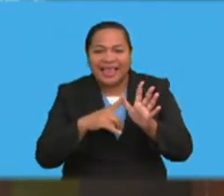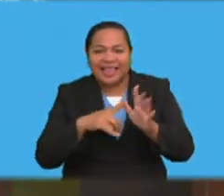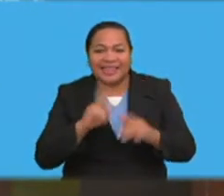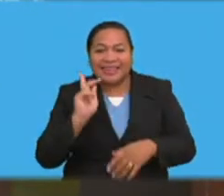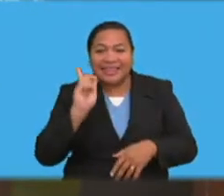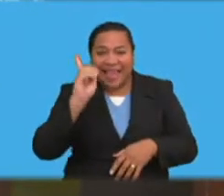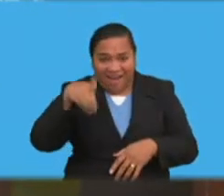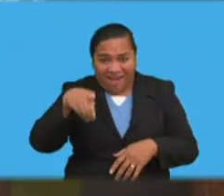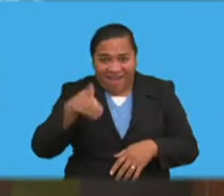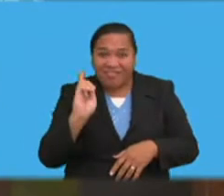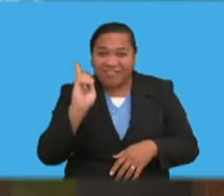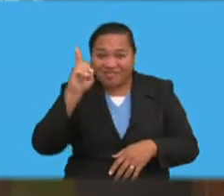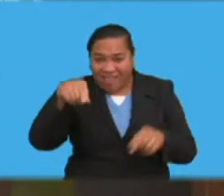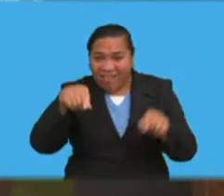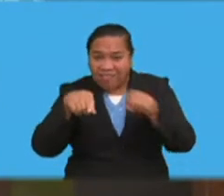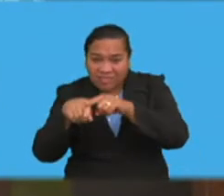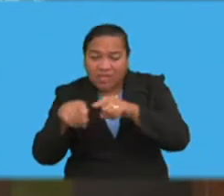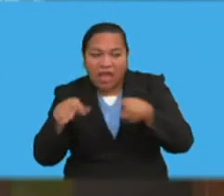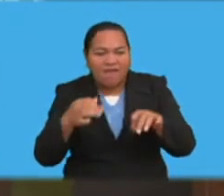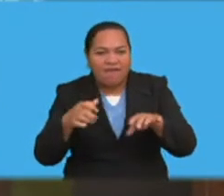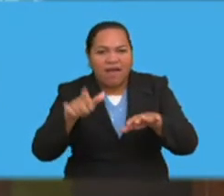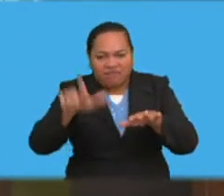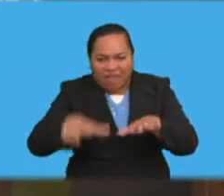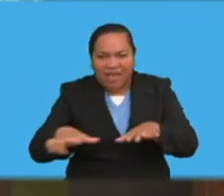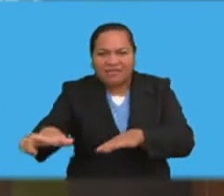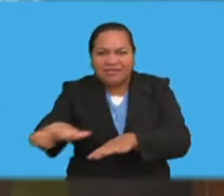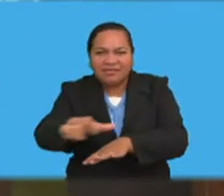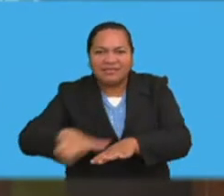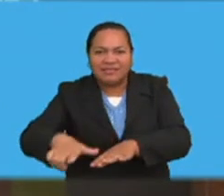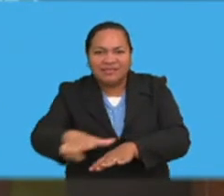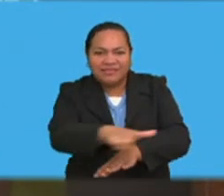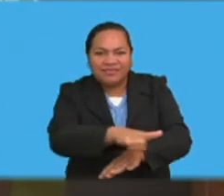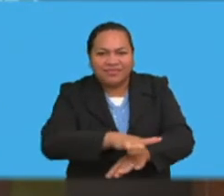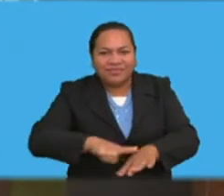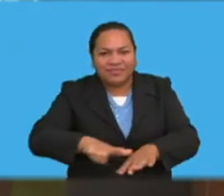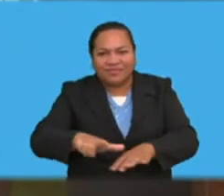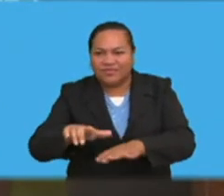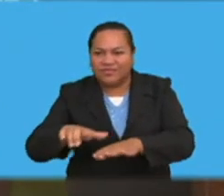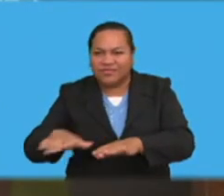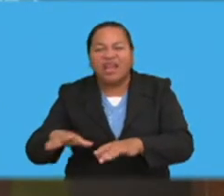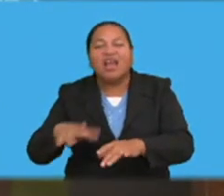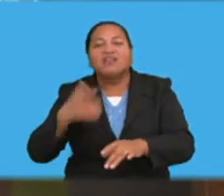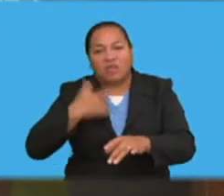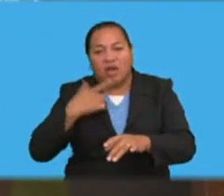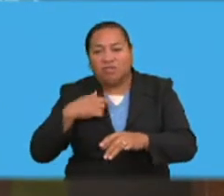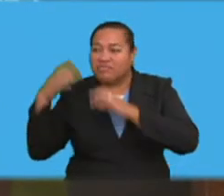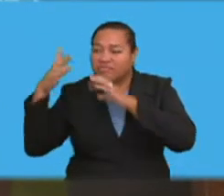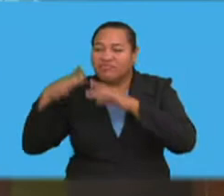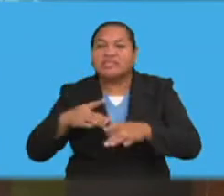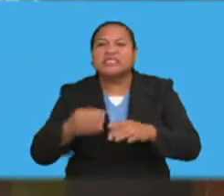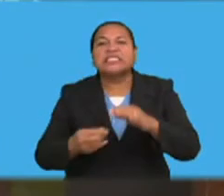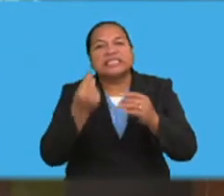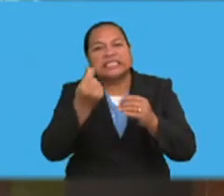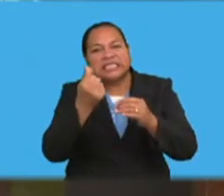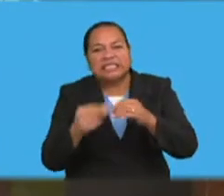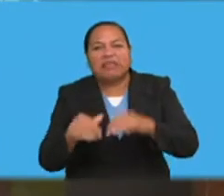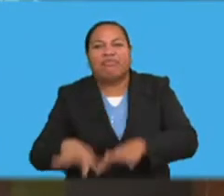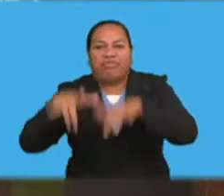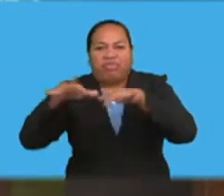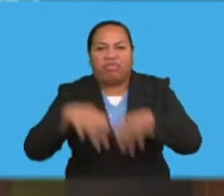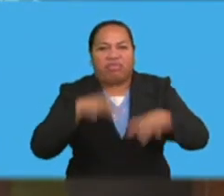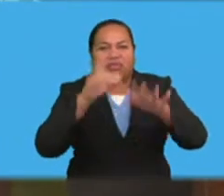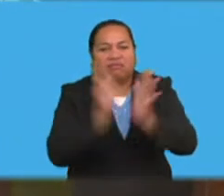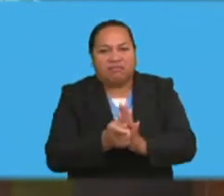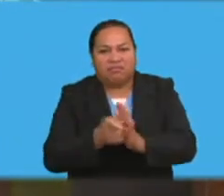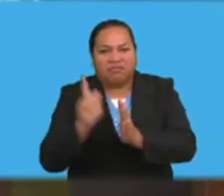in the lower and flat plains of Nadi River Basin, making the location prone to flooding. The length of Nadi River